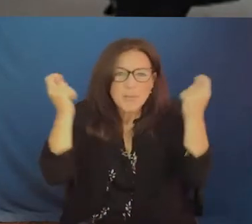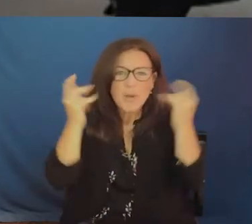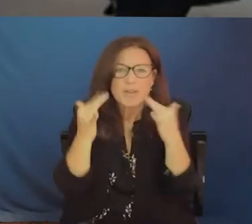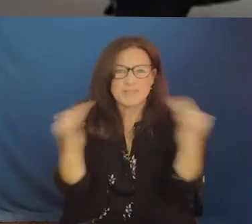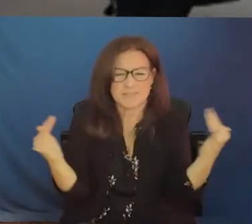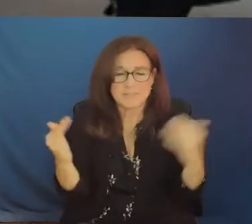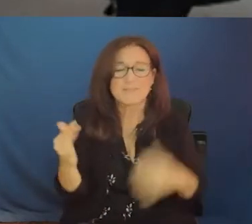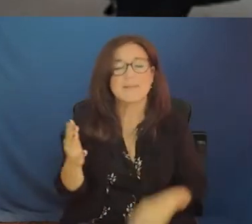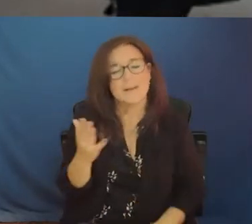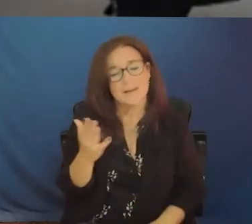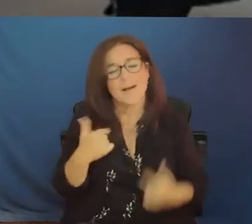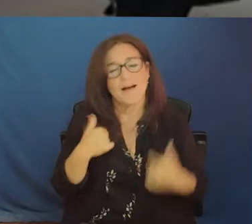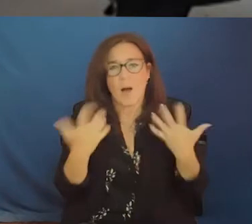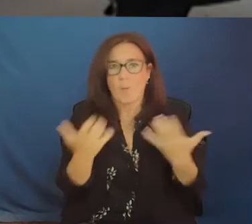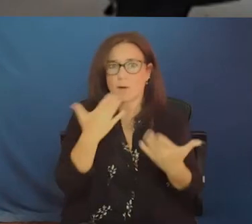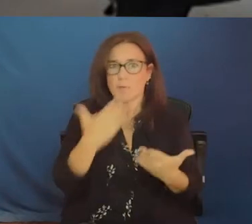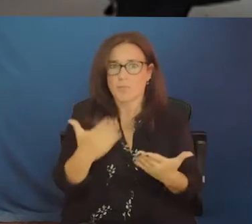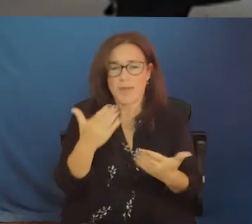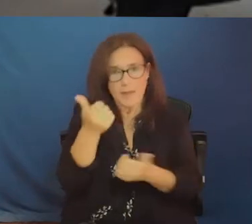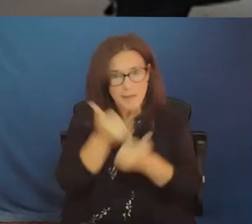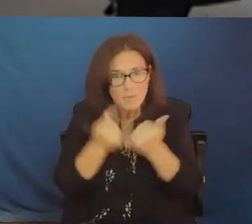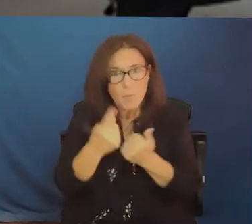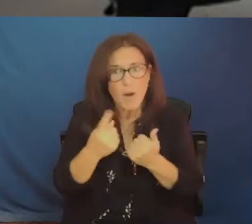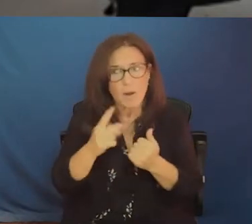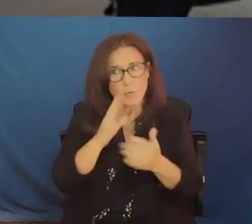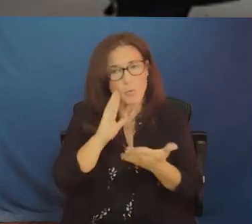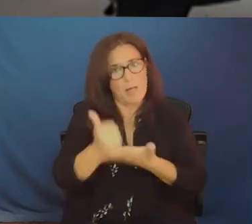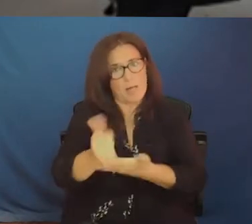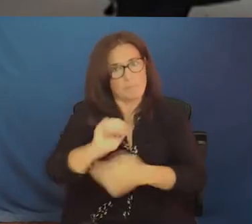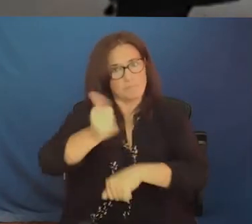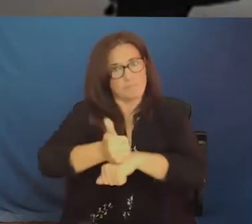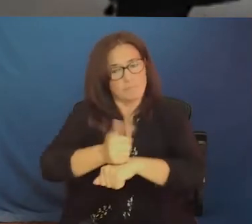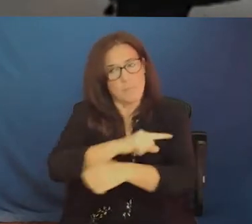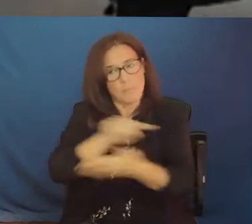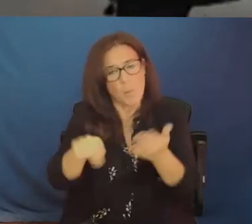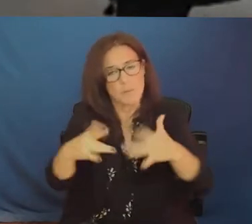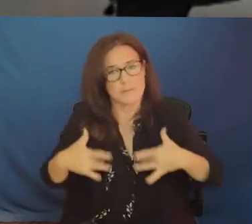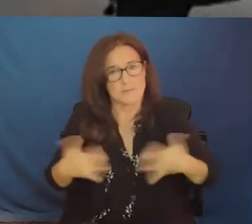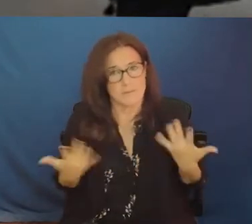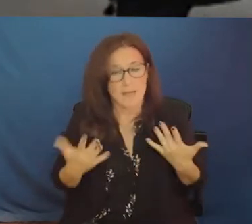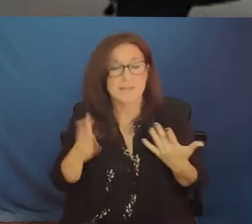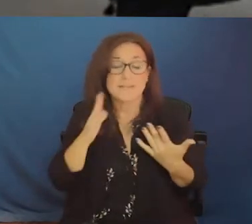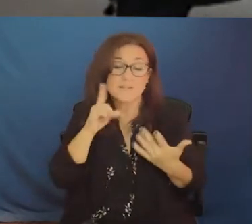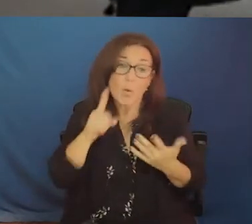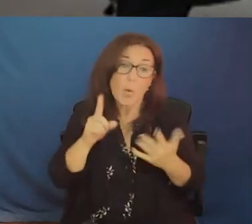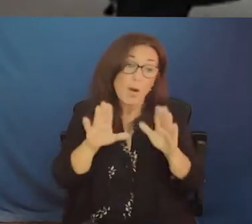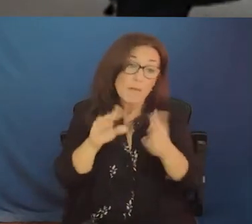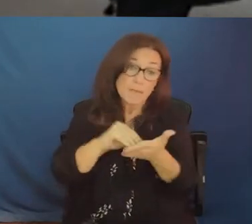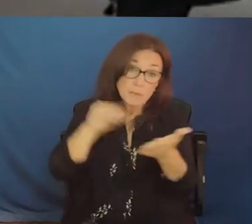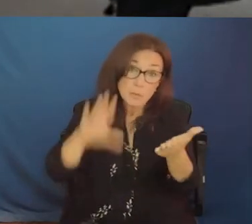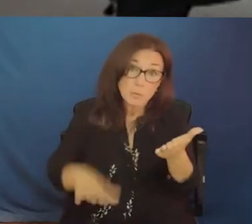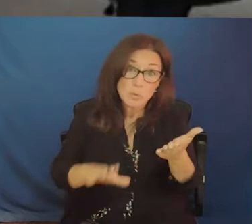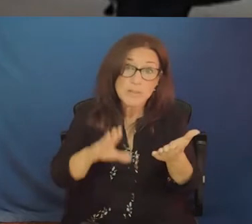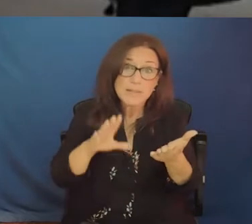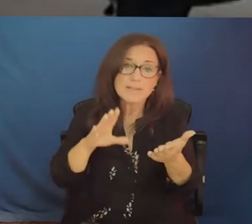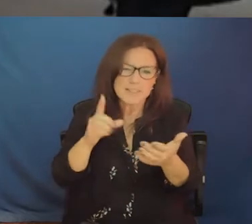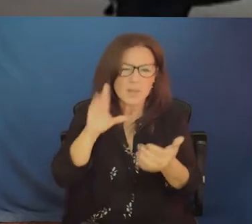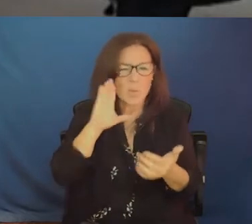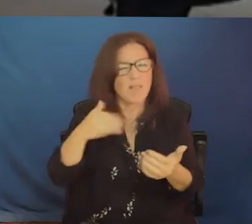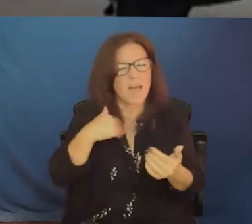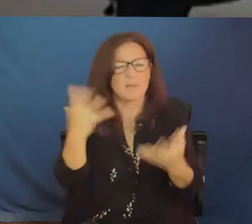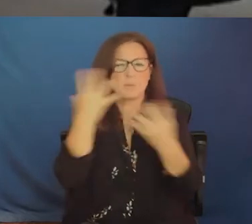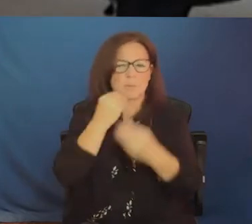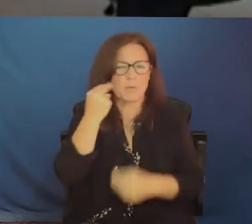forward experiences that will create beautiful memories as we begin to transition out of closing this historic school